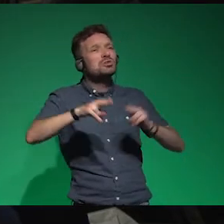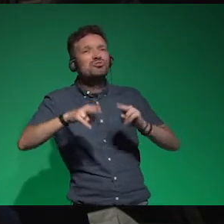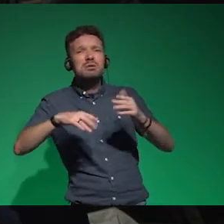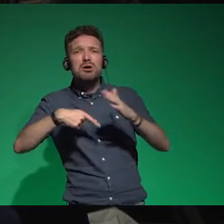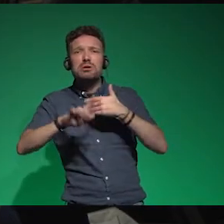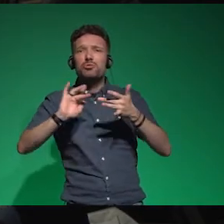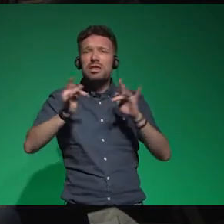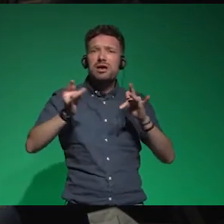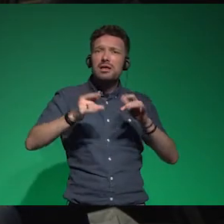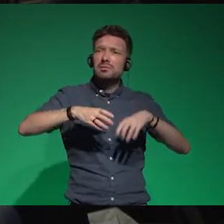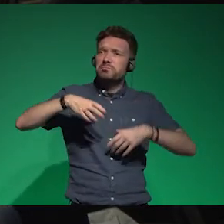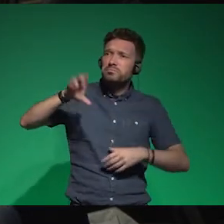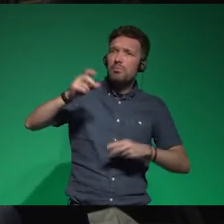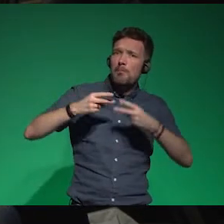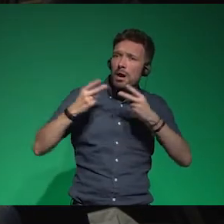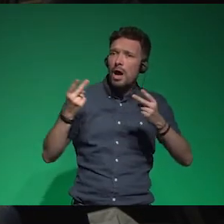than